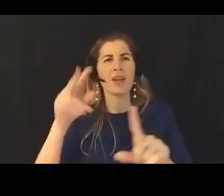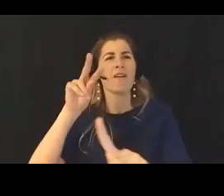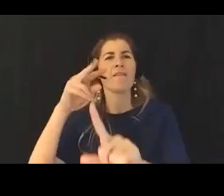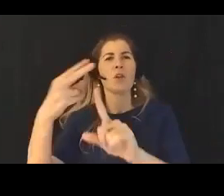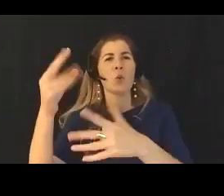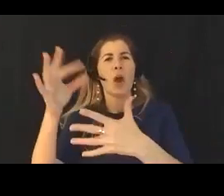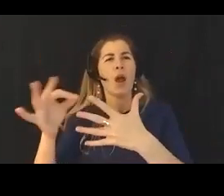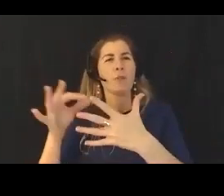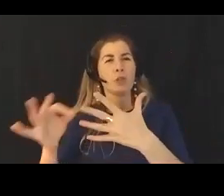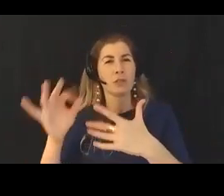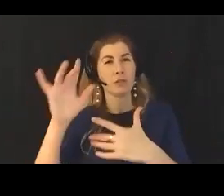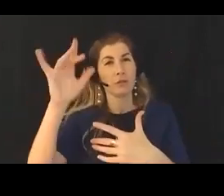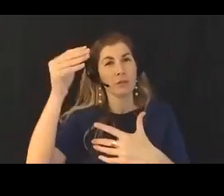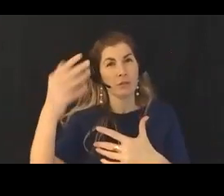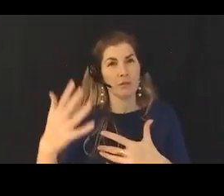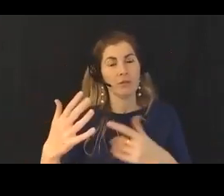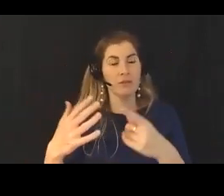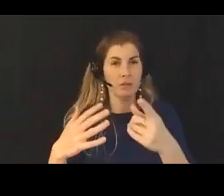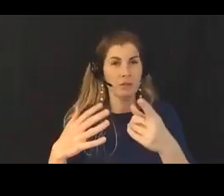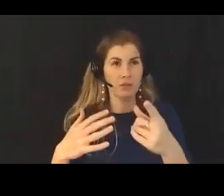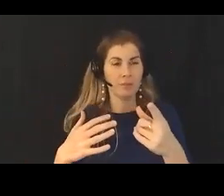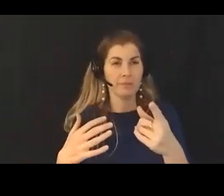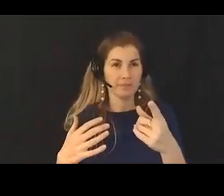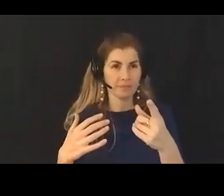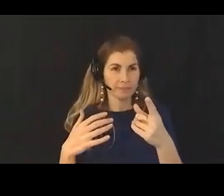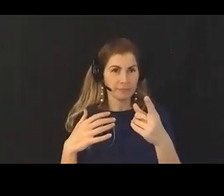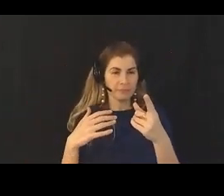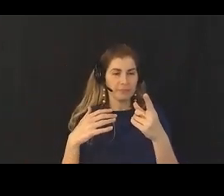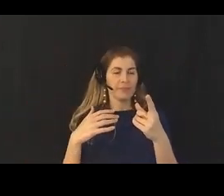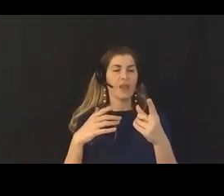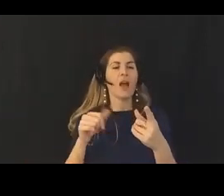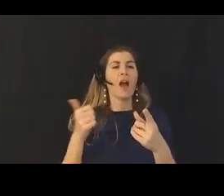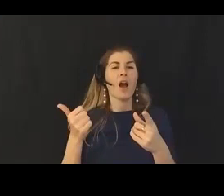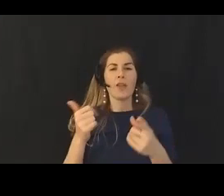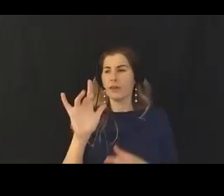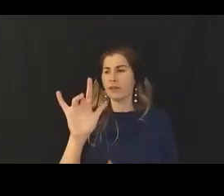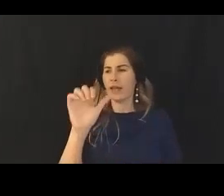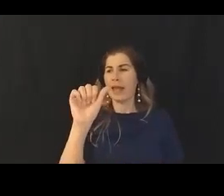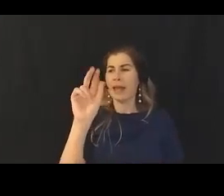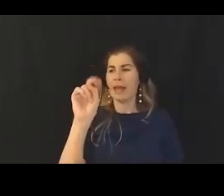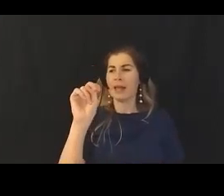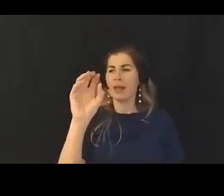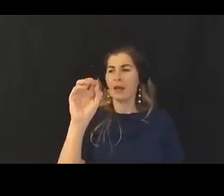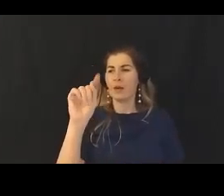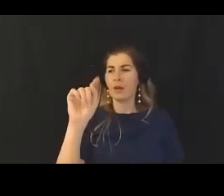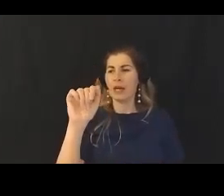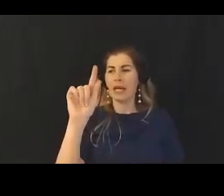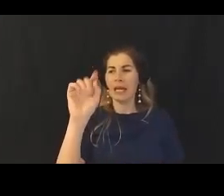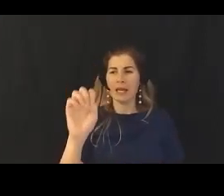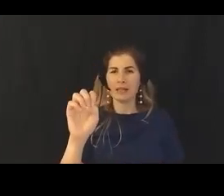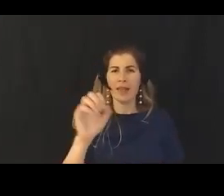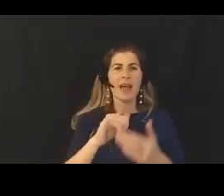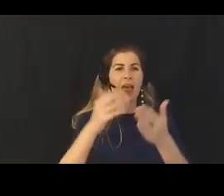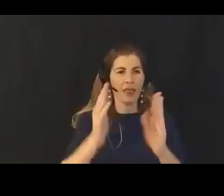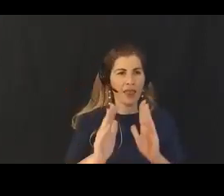Options. Once you select that, there is another button that you want to click called Annotate, and that will allow you to see